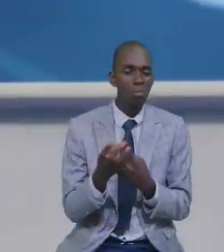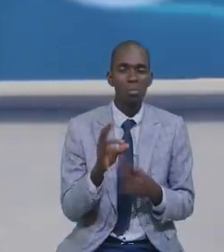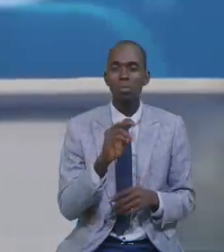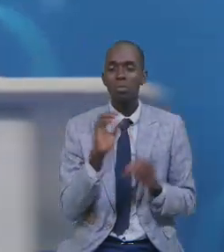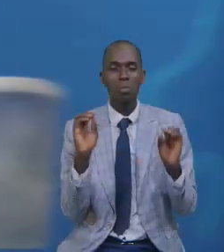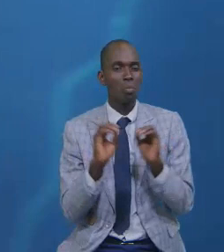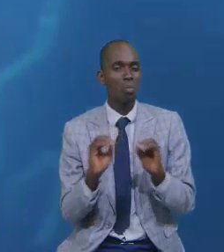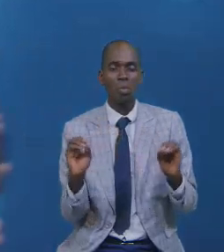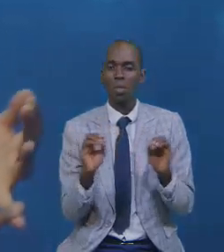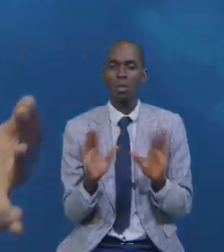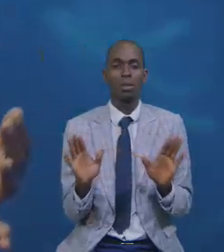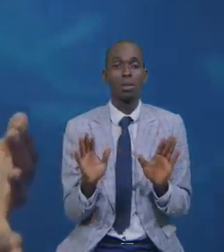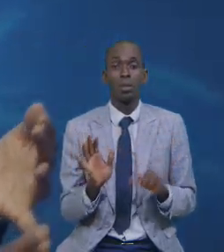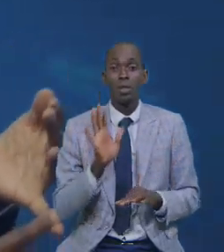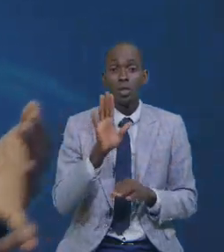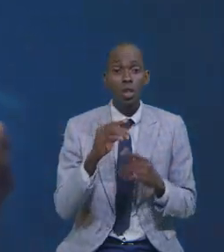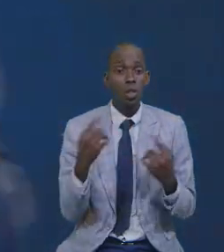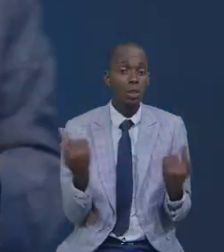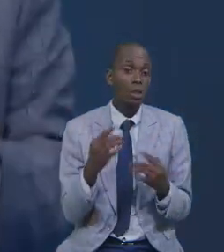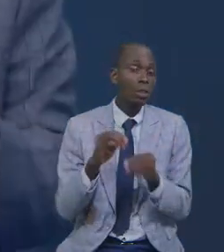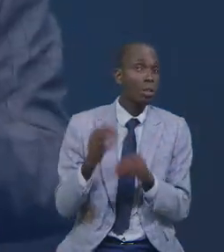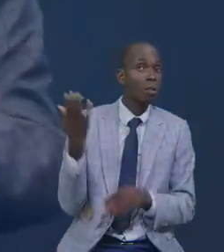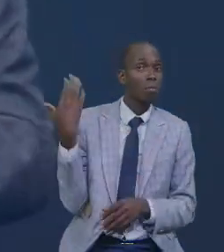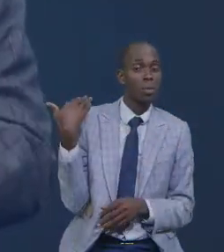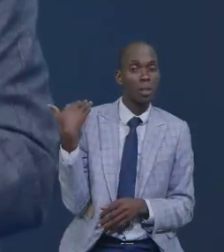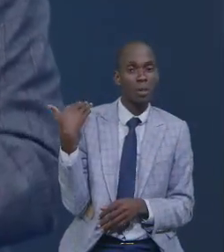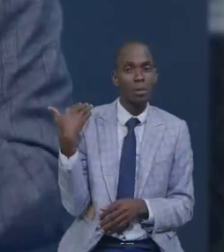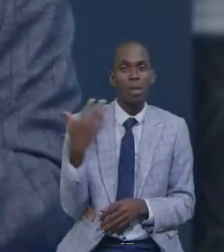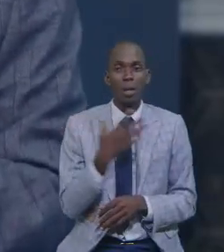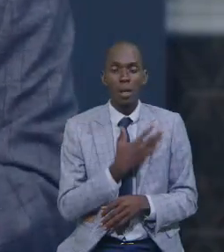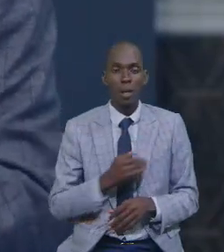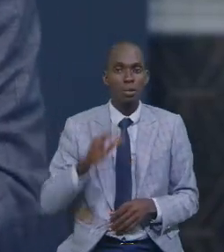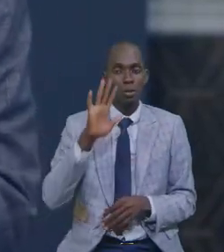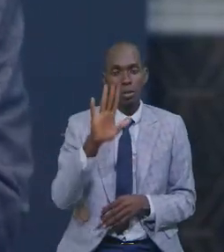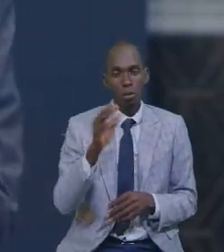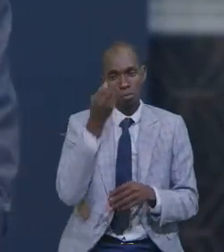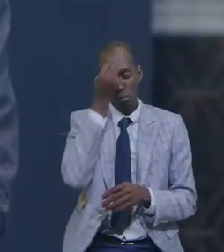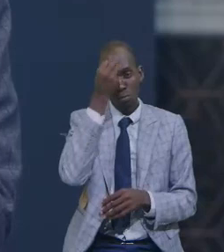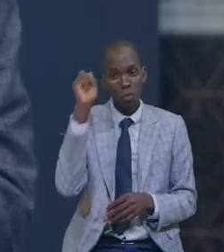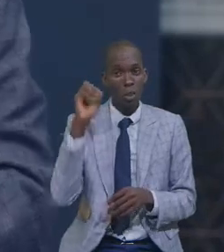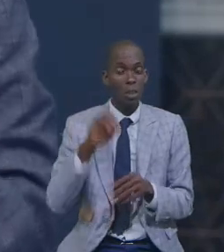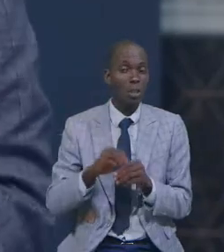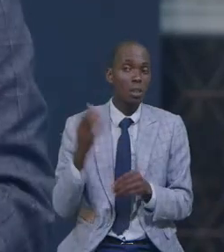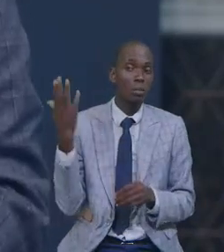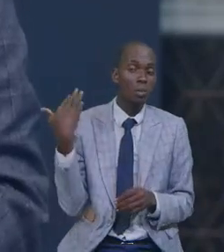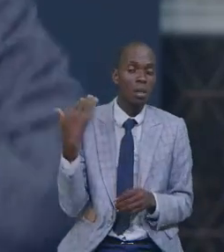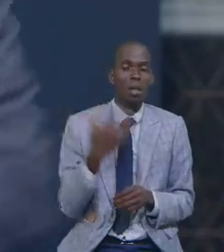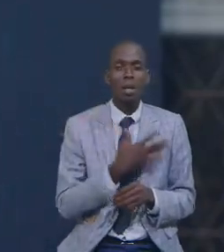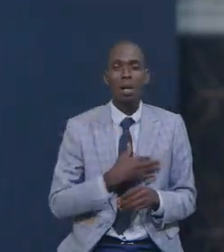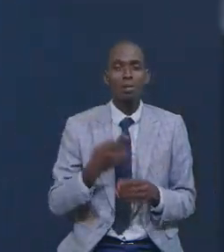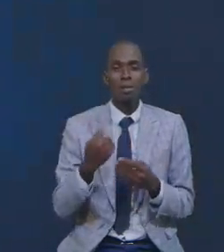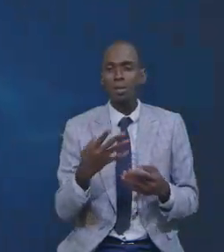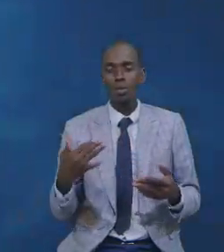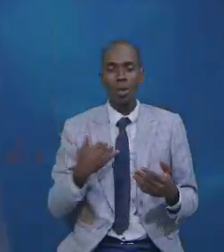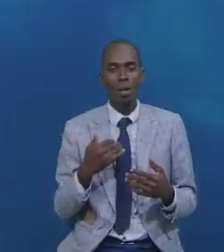nothing. Your sins in the past, and your weakness in the past, and your deprivation in the past,